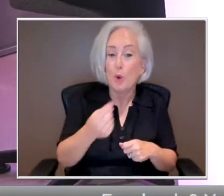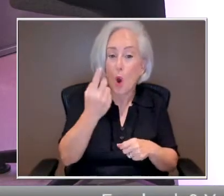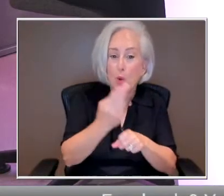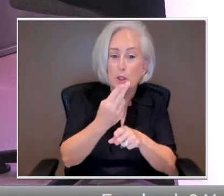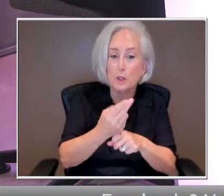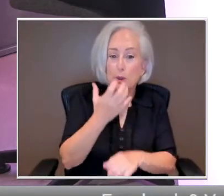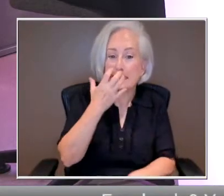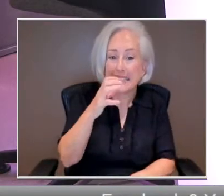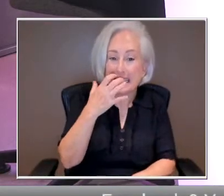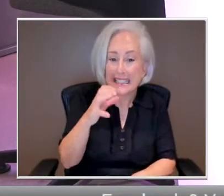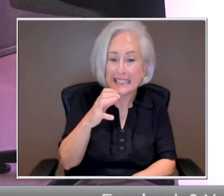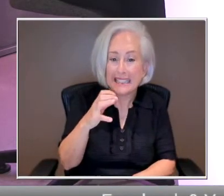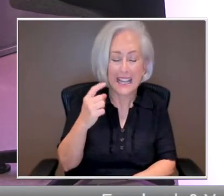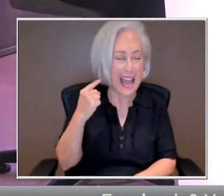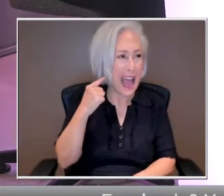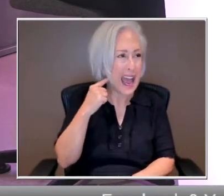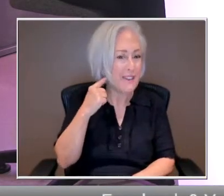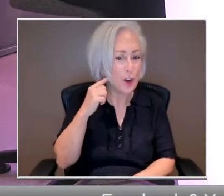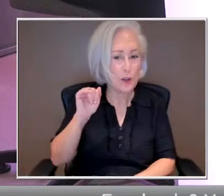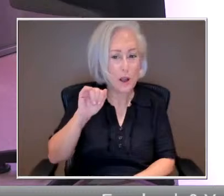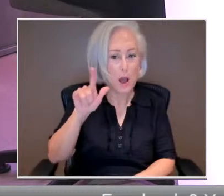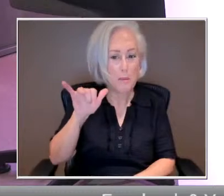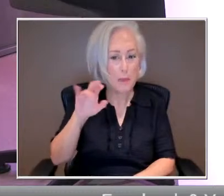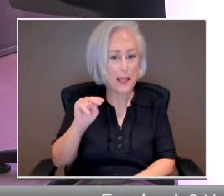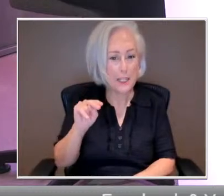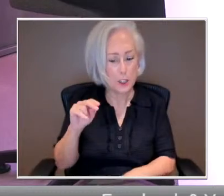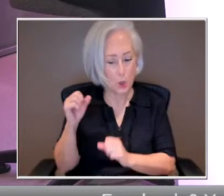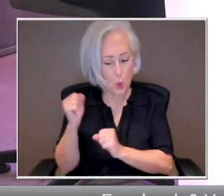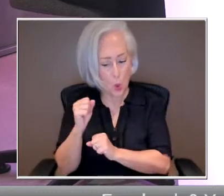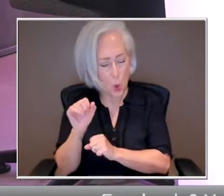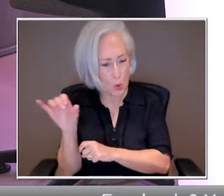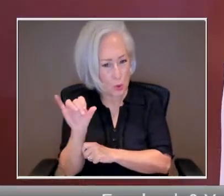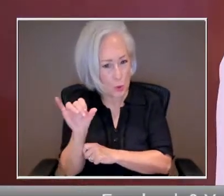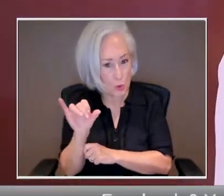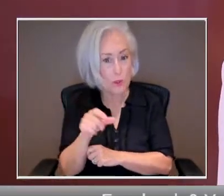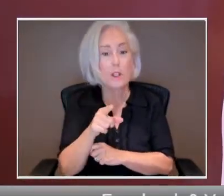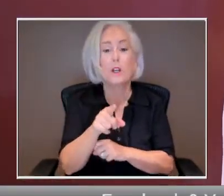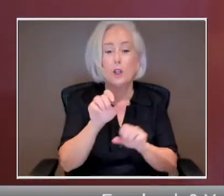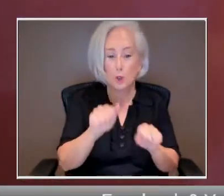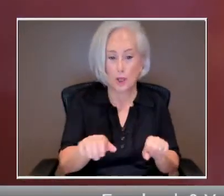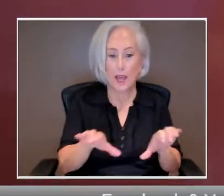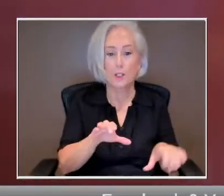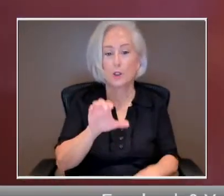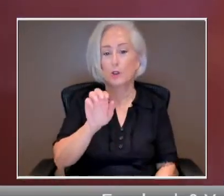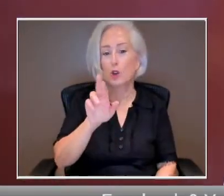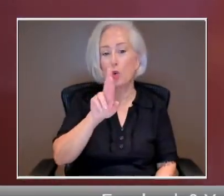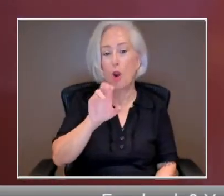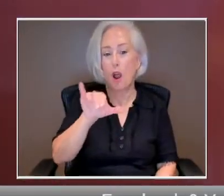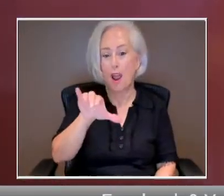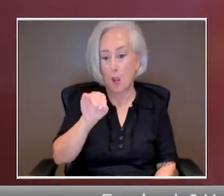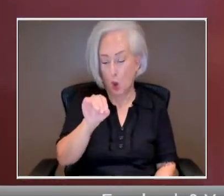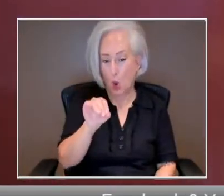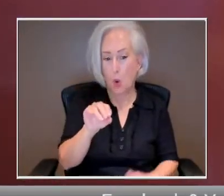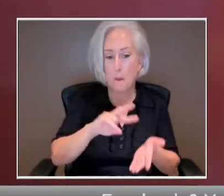ablation with cold as well. That's right. So you can do cryoablation or radiofrequency ablation,